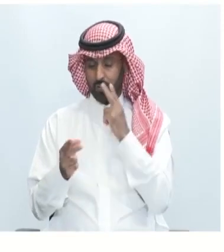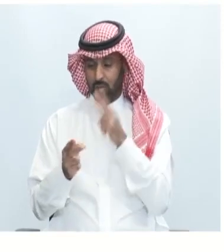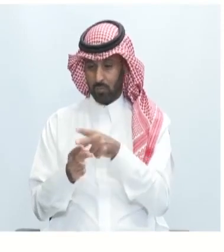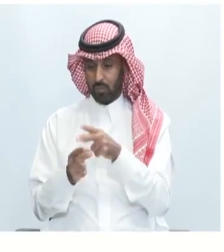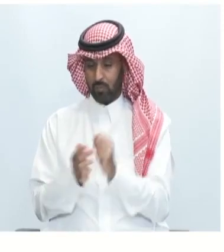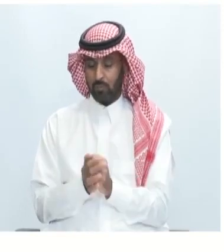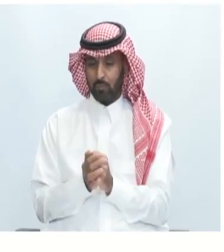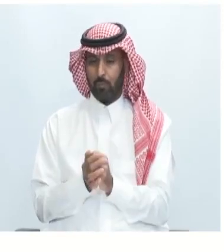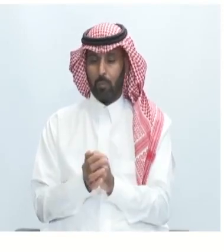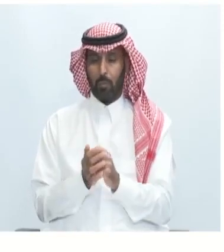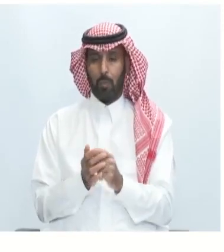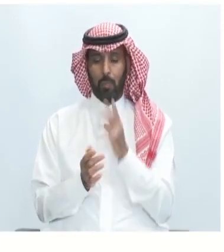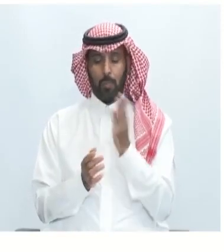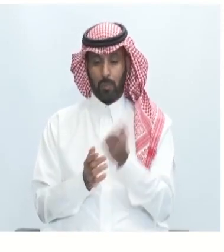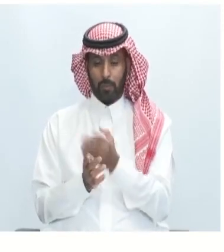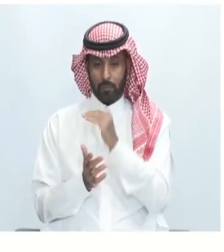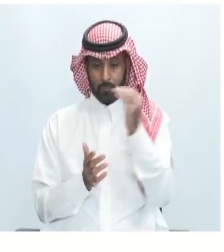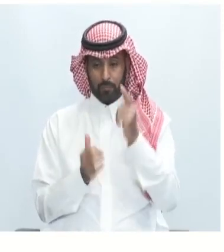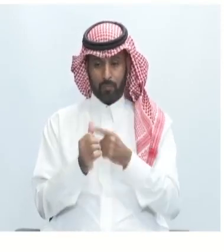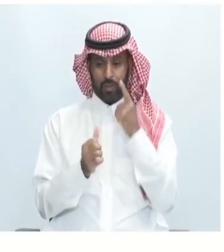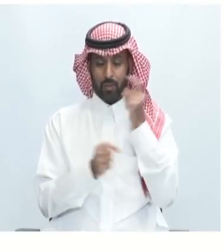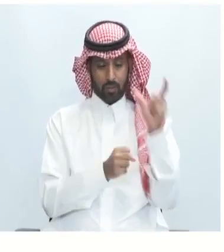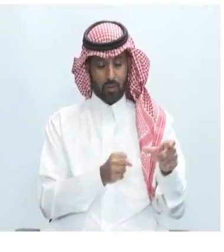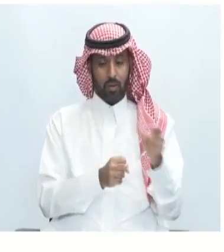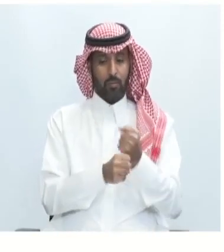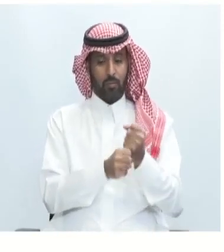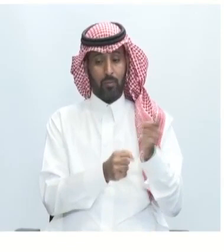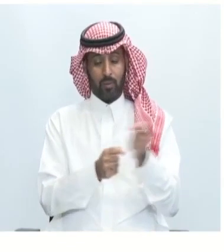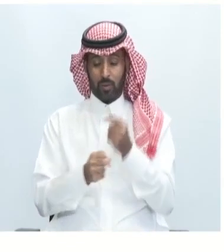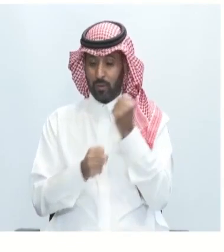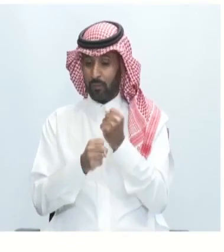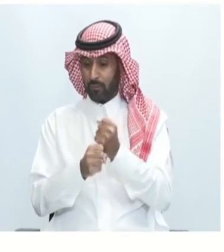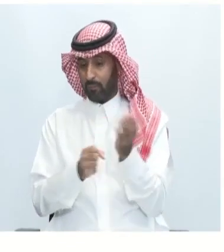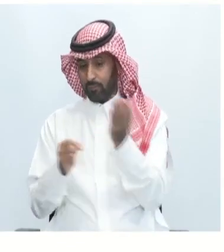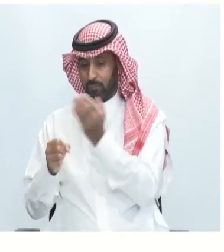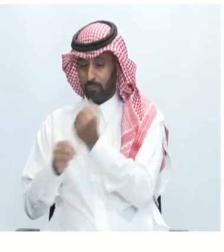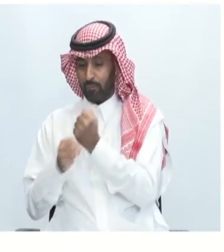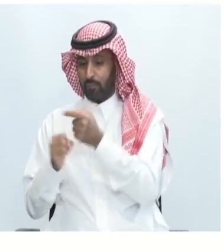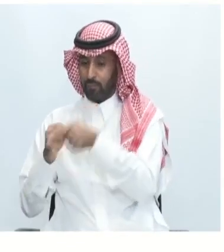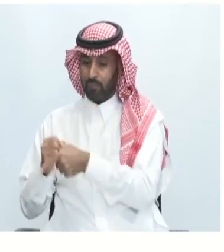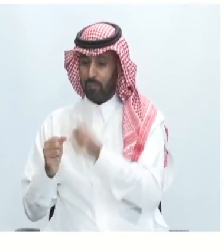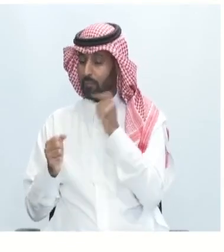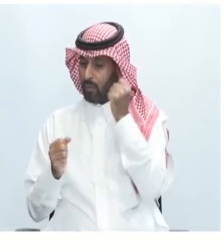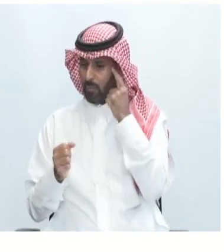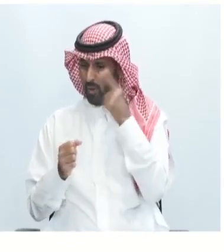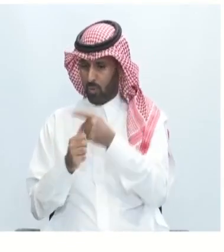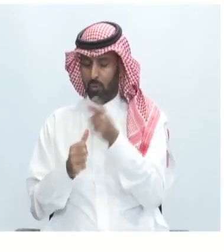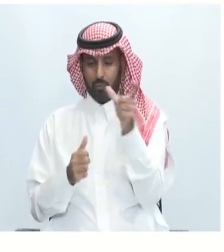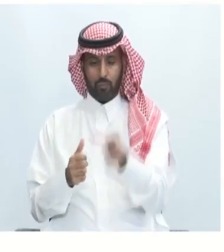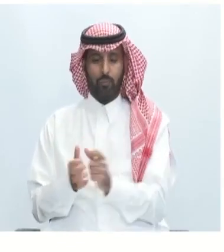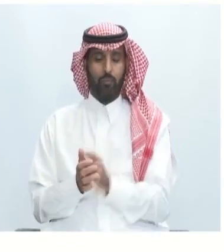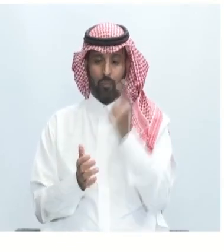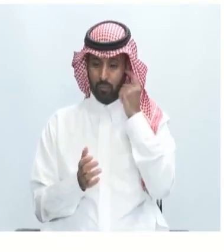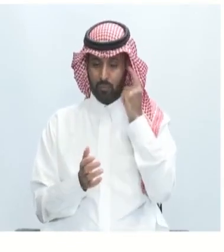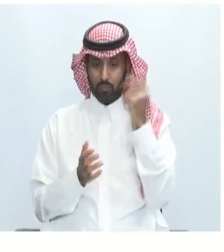in this sentence. So when the sentence is subject, verb, object, this is an active sentence. The second sentence here,